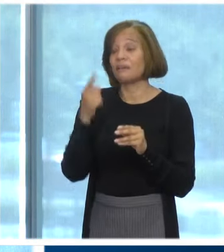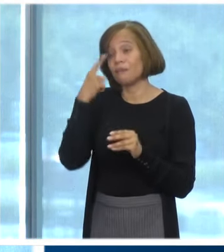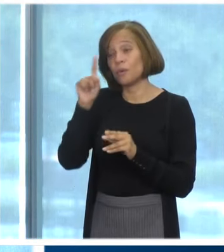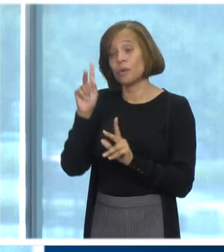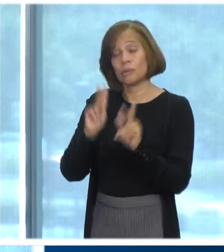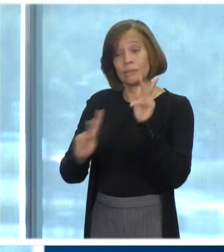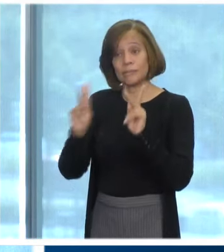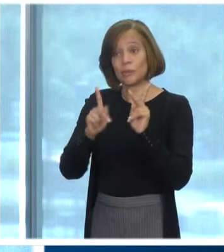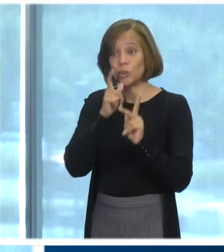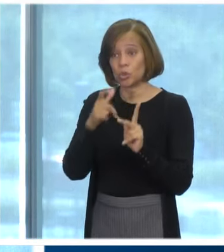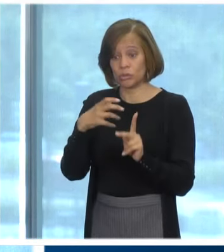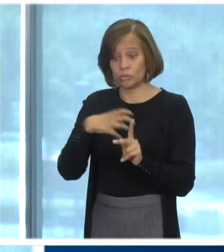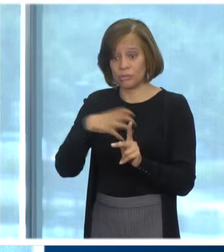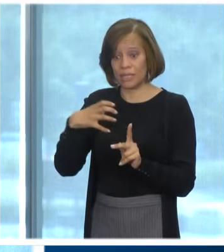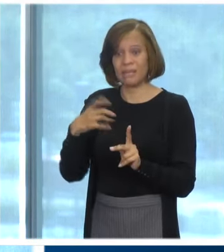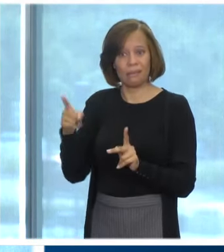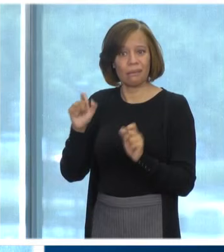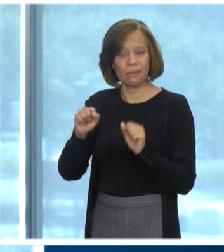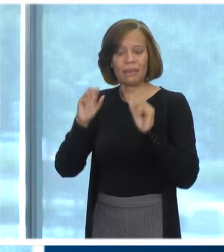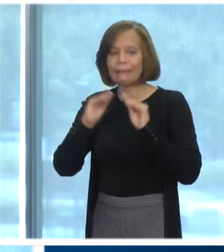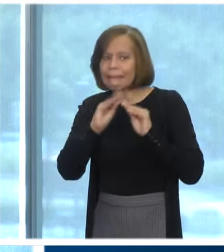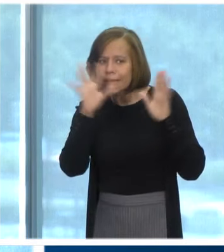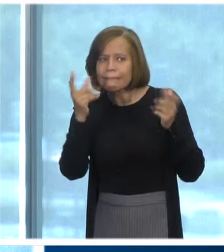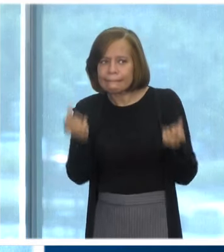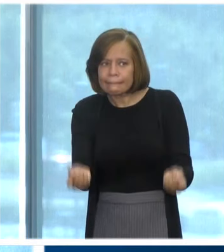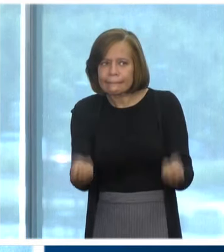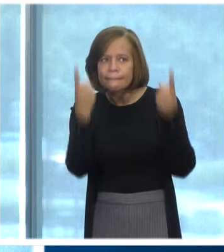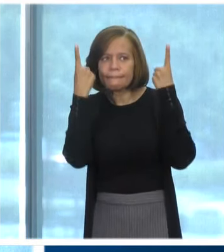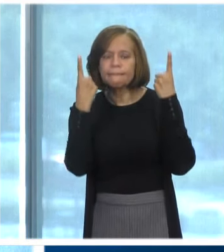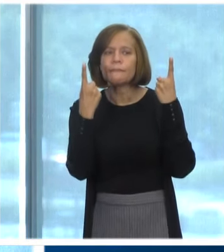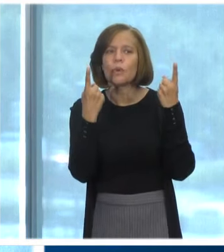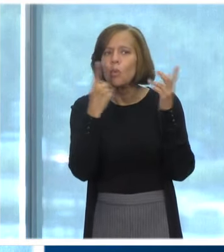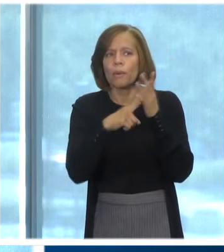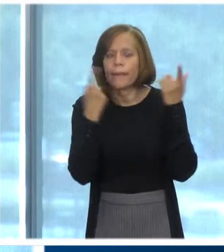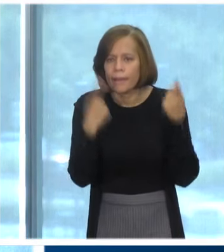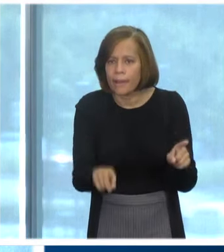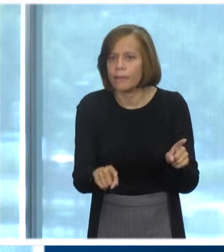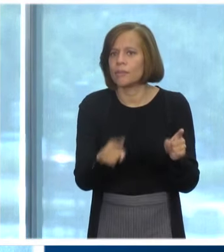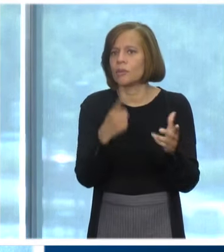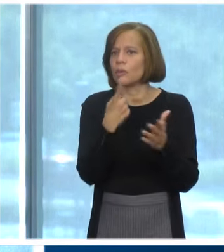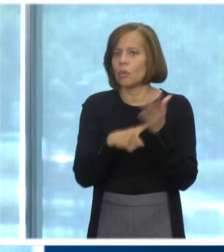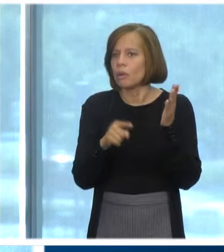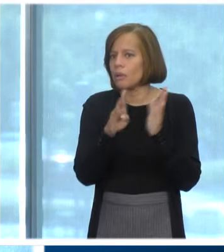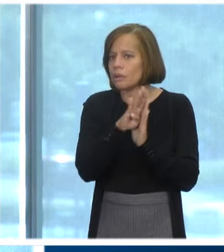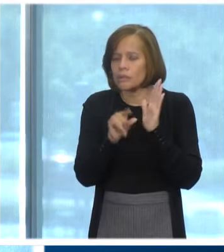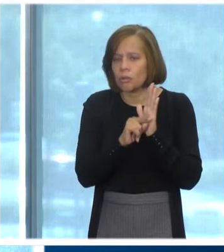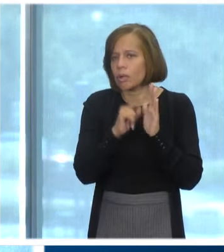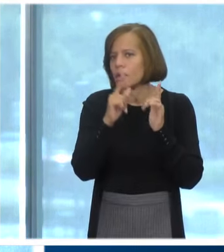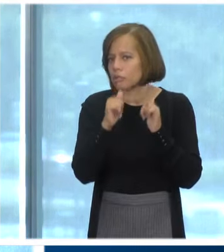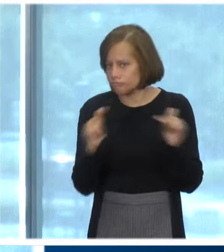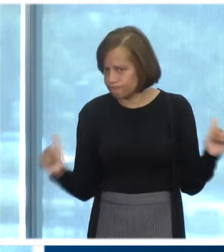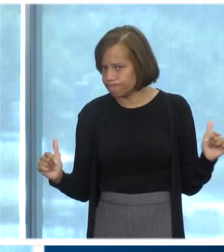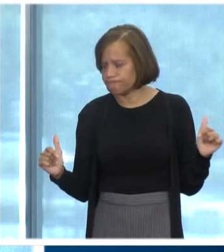as well as the rest of us, to understand what happened in that particular circumstance.